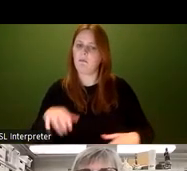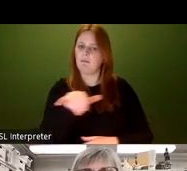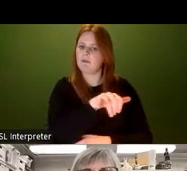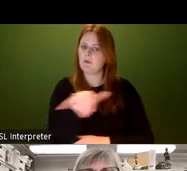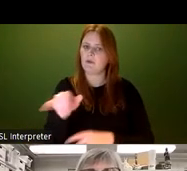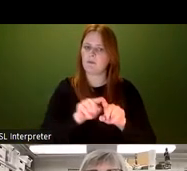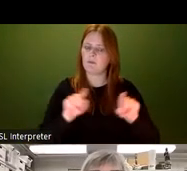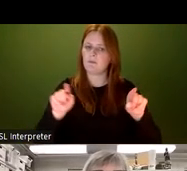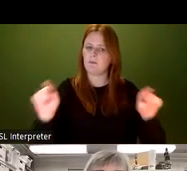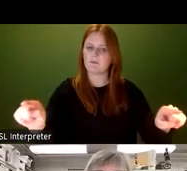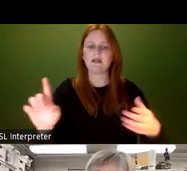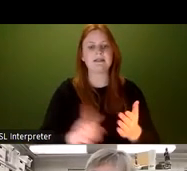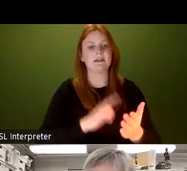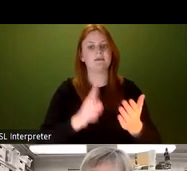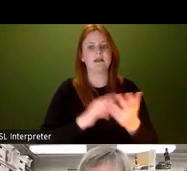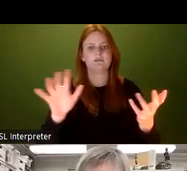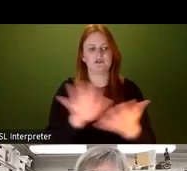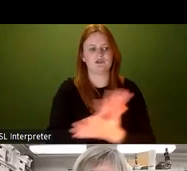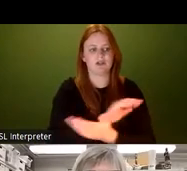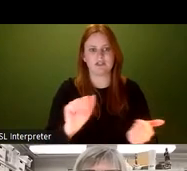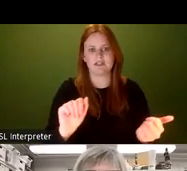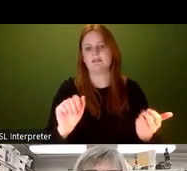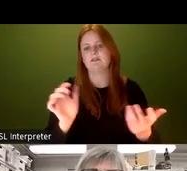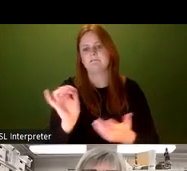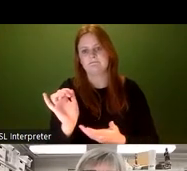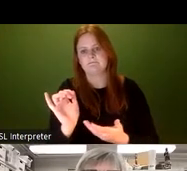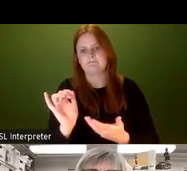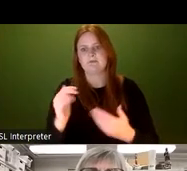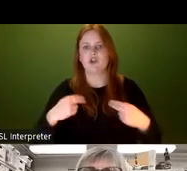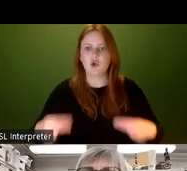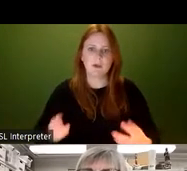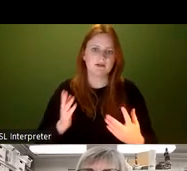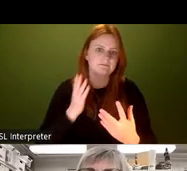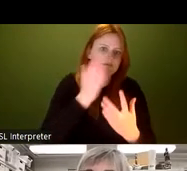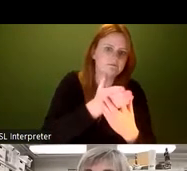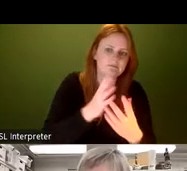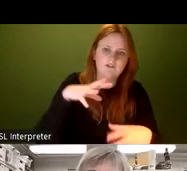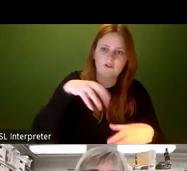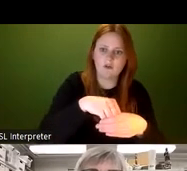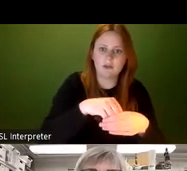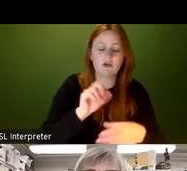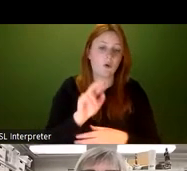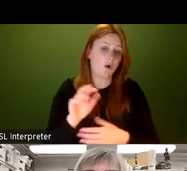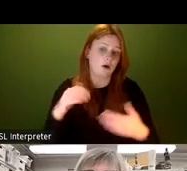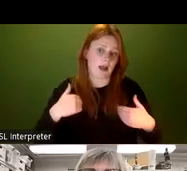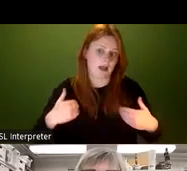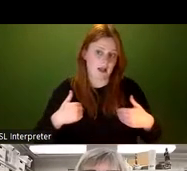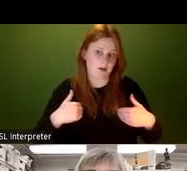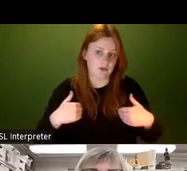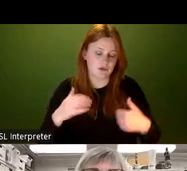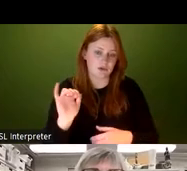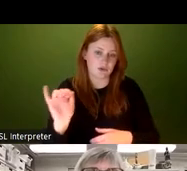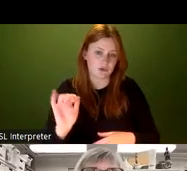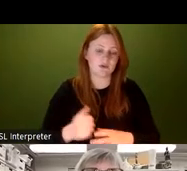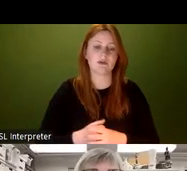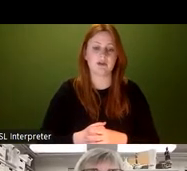is also, of course, human intervention or animals, in fact. And